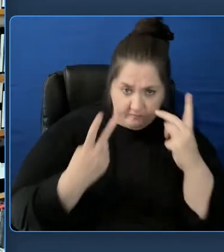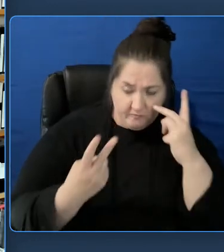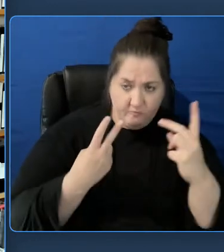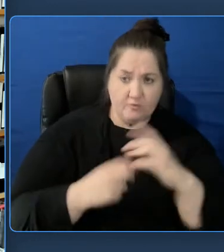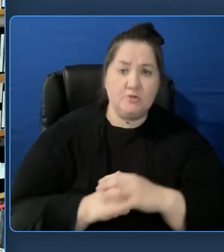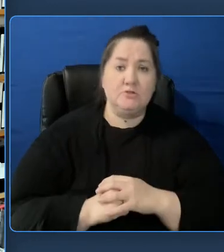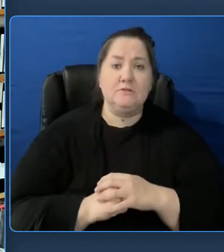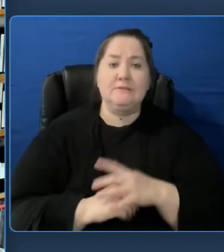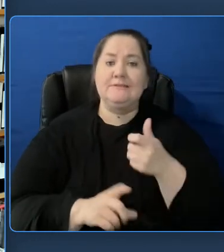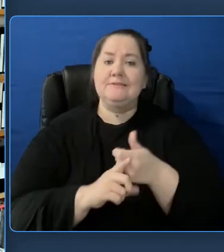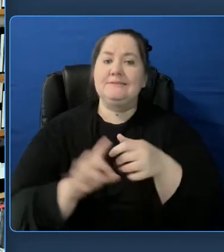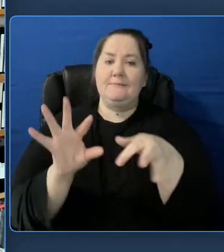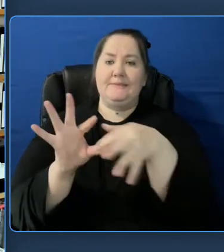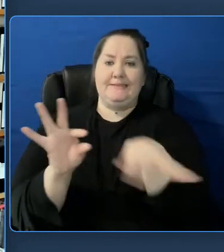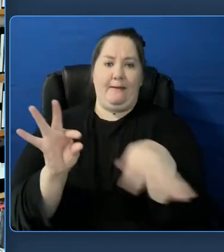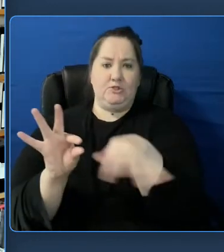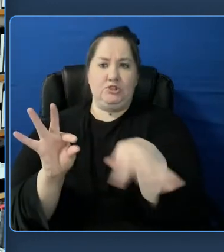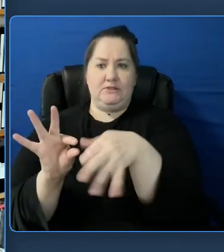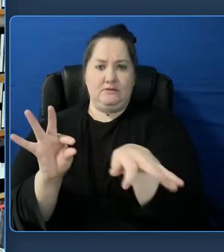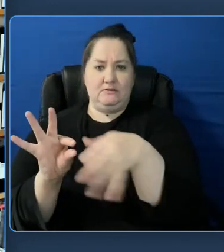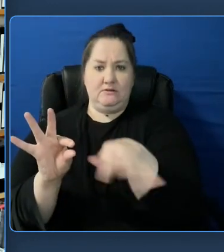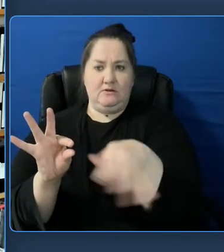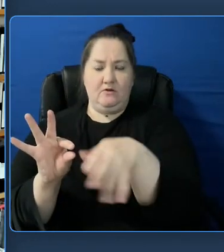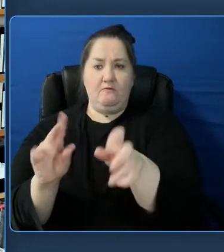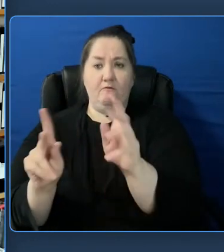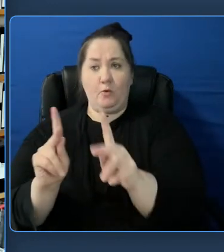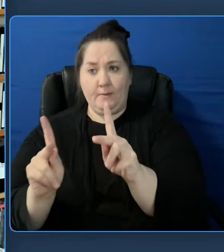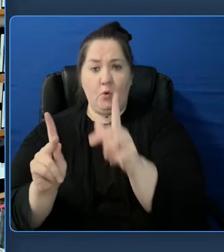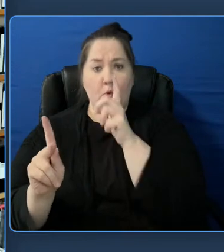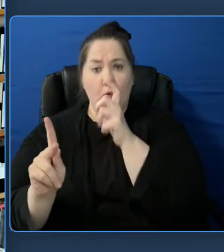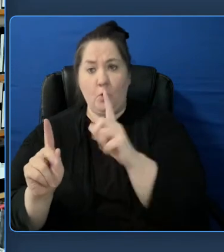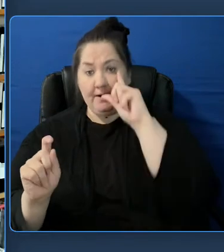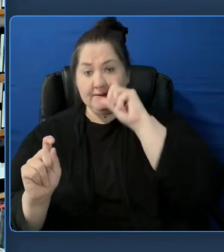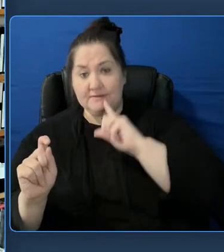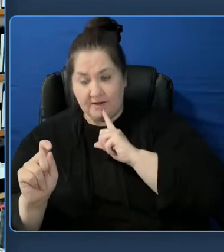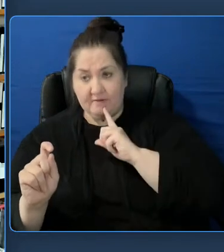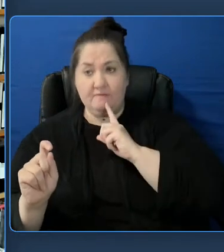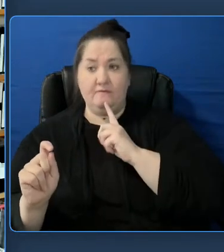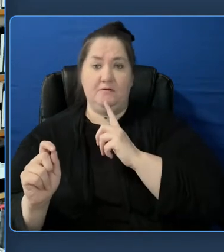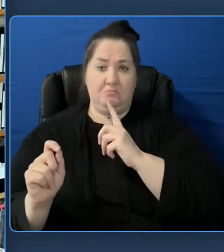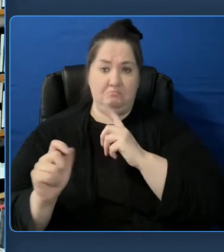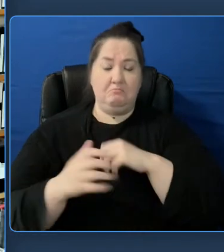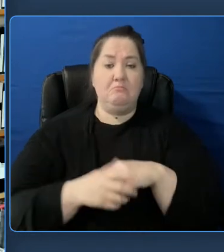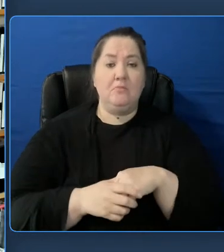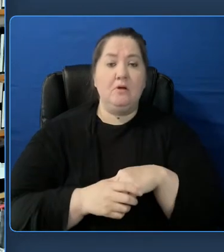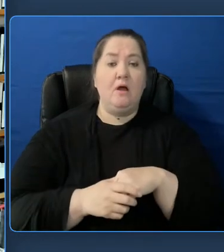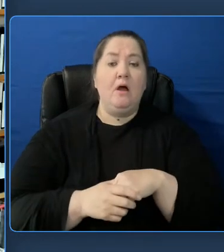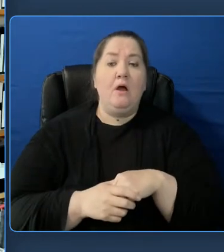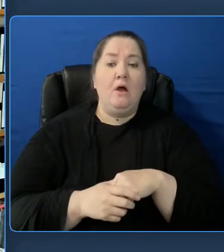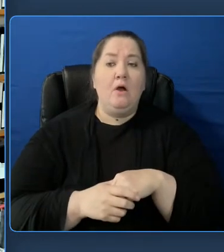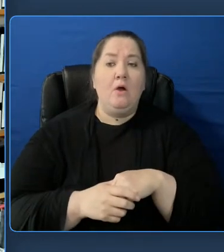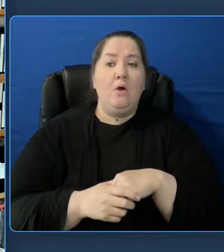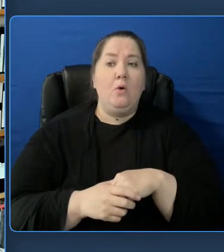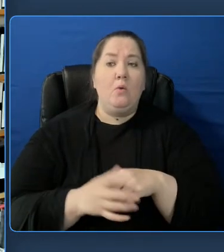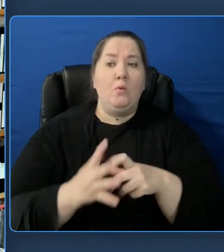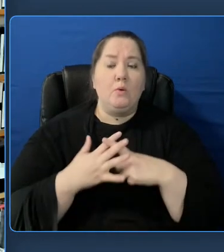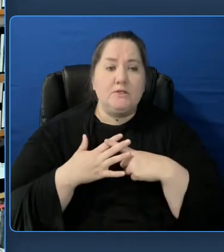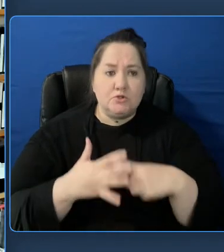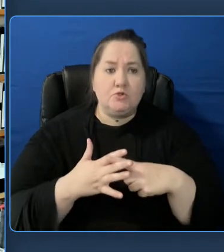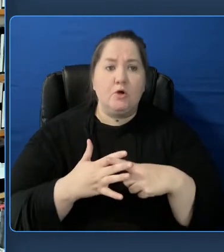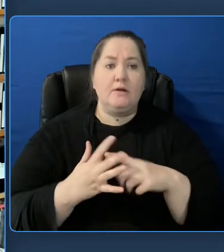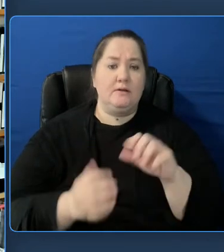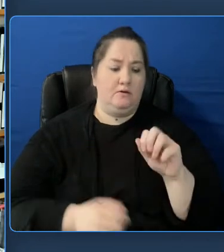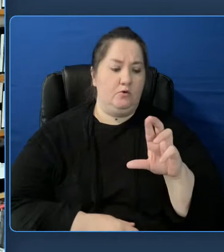is to them what captioning is for an audience of people who are deaf. When we began at